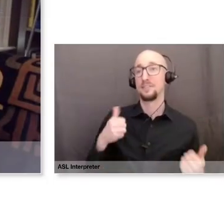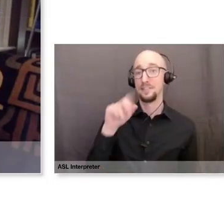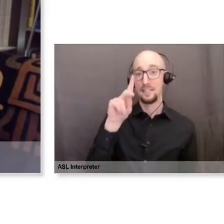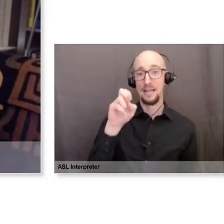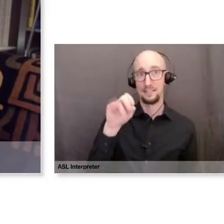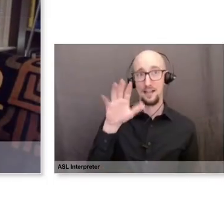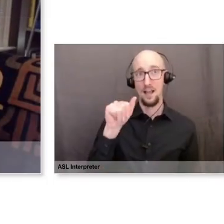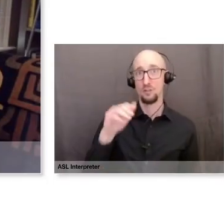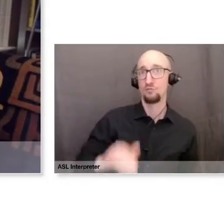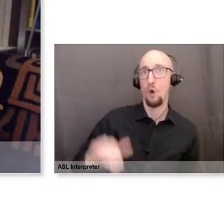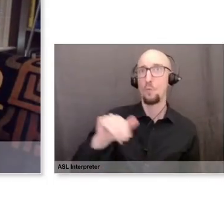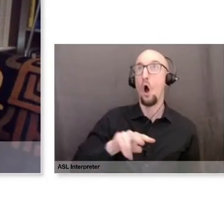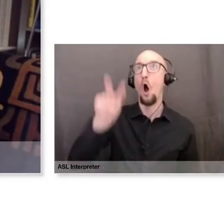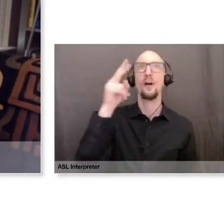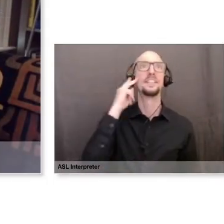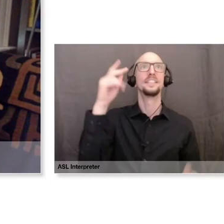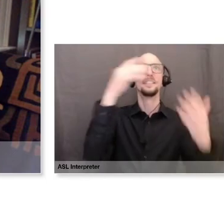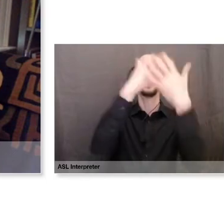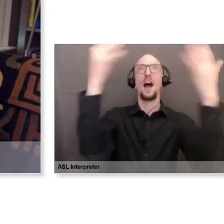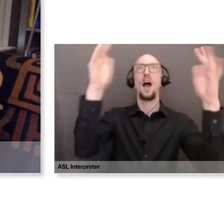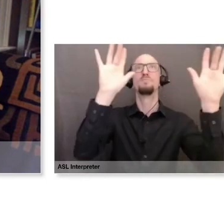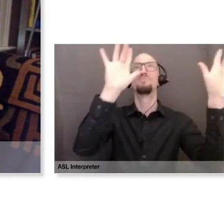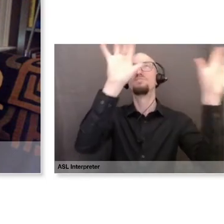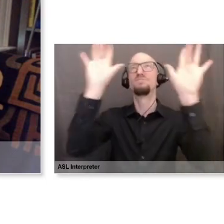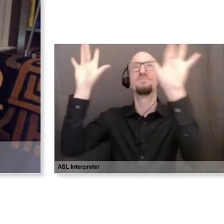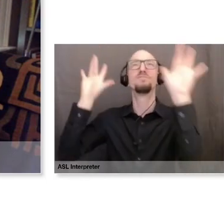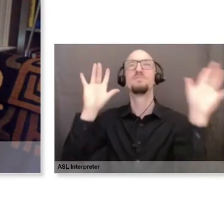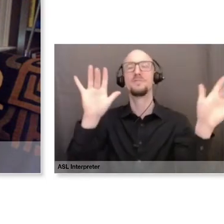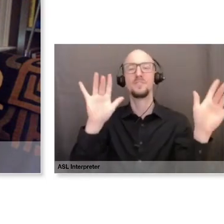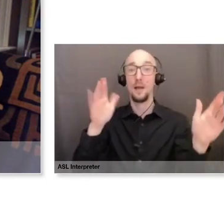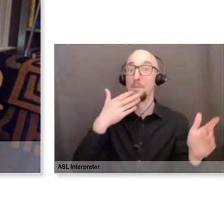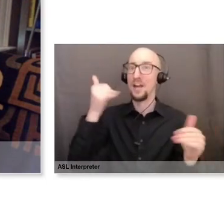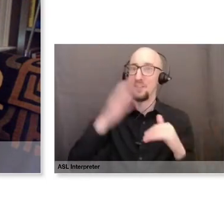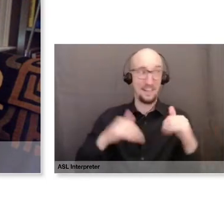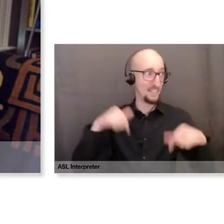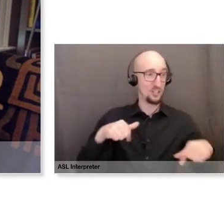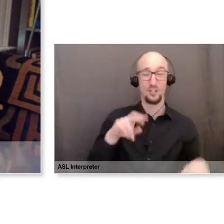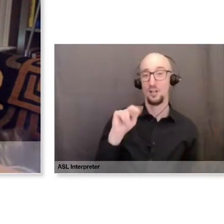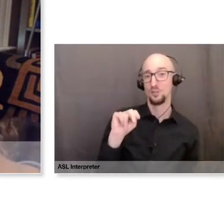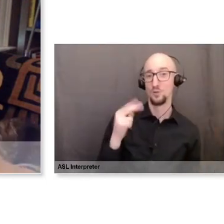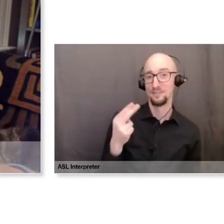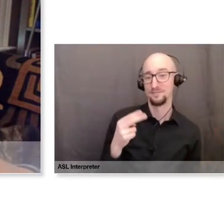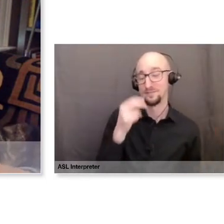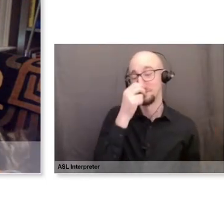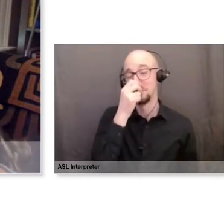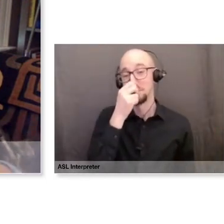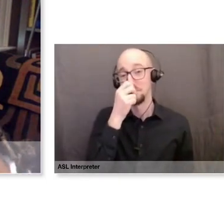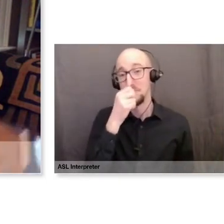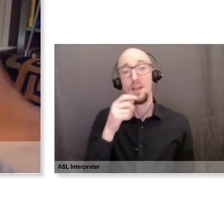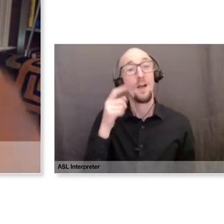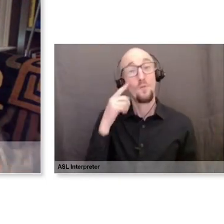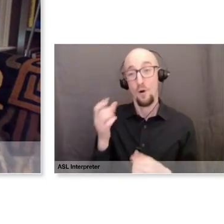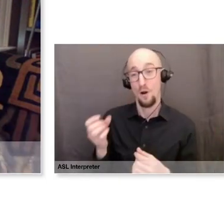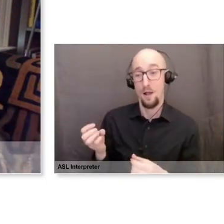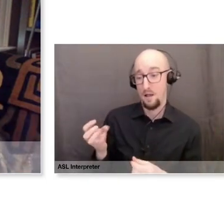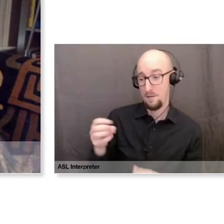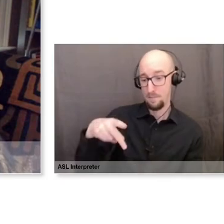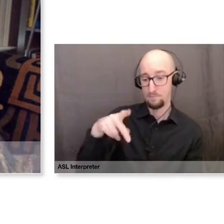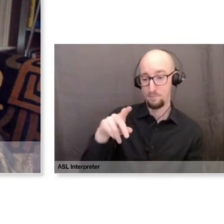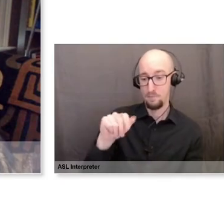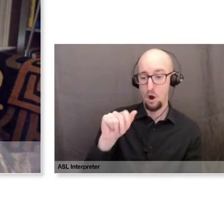in New Haven, for instance. But you don't have the same with particle physics. There's a lot of layers of